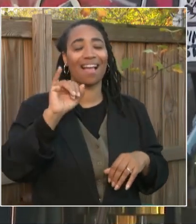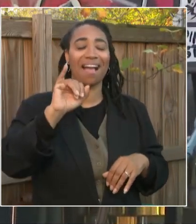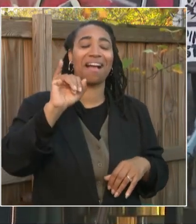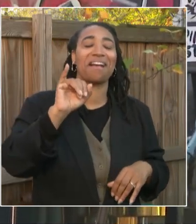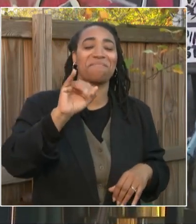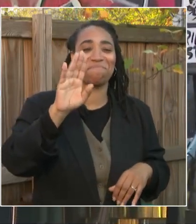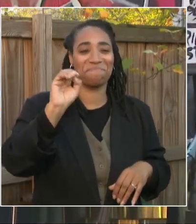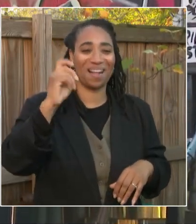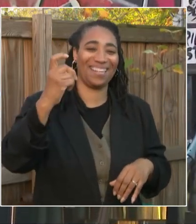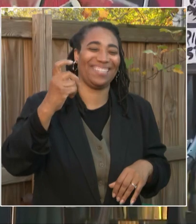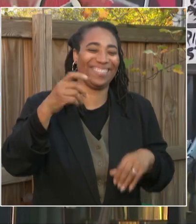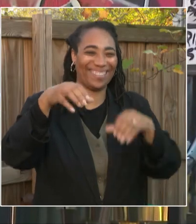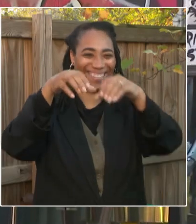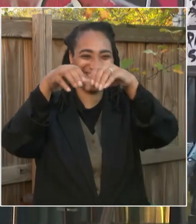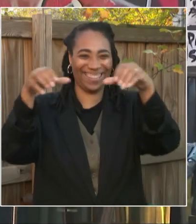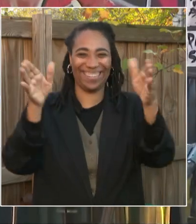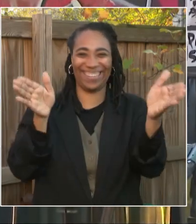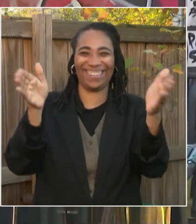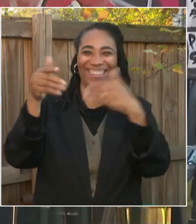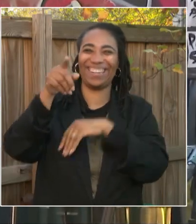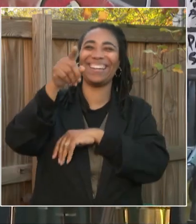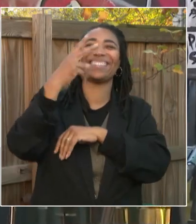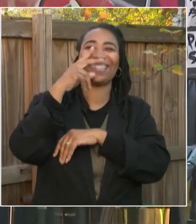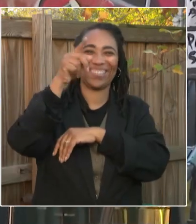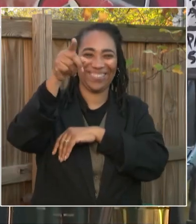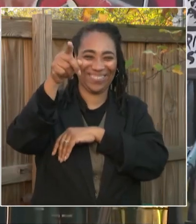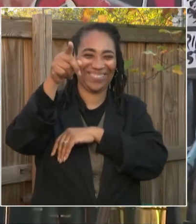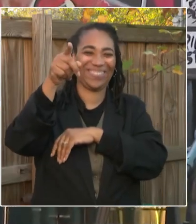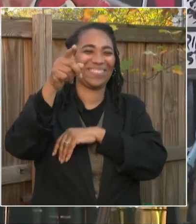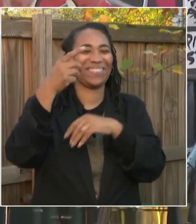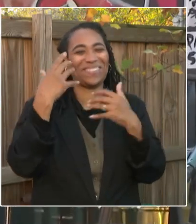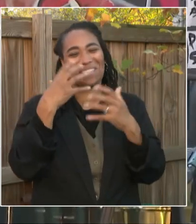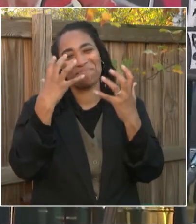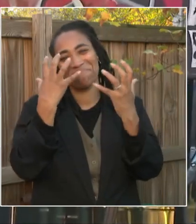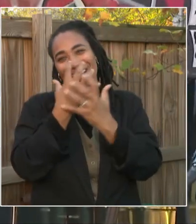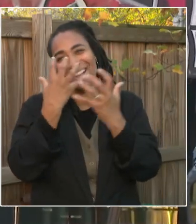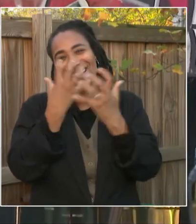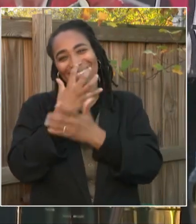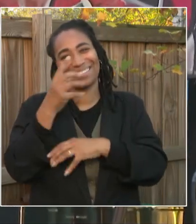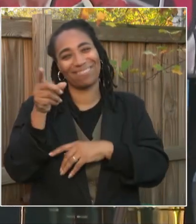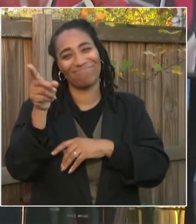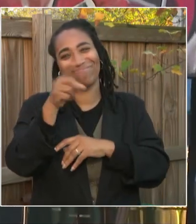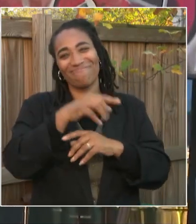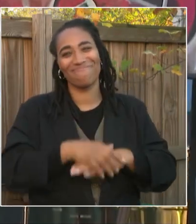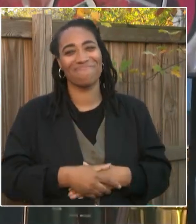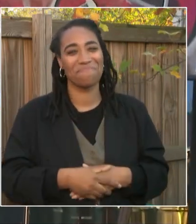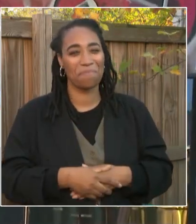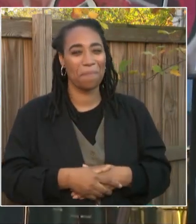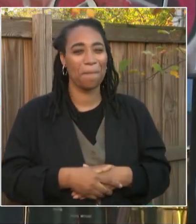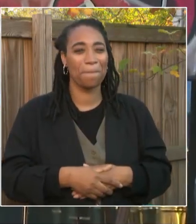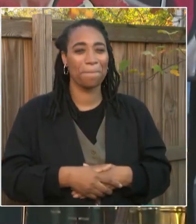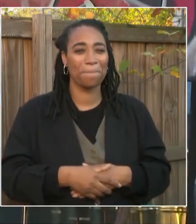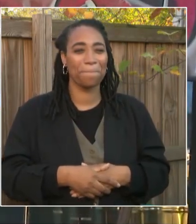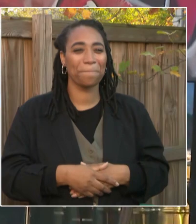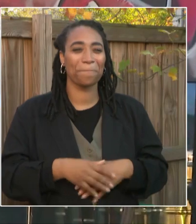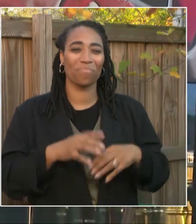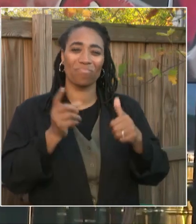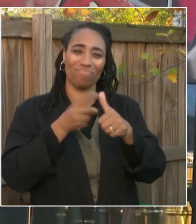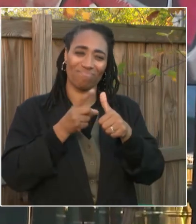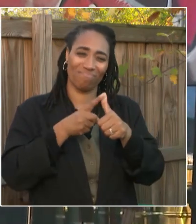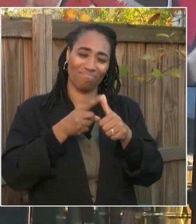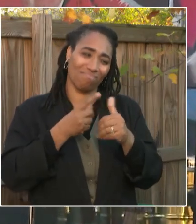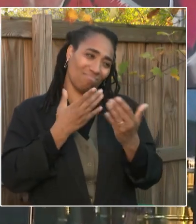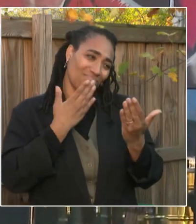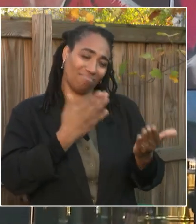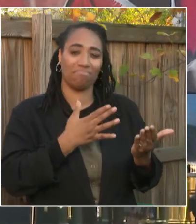and just looking at this is so amazing. But I first want to start by thanking my mom. My